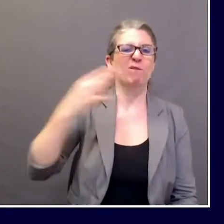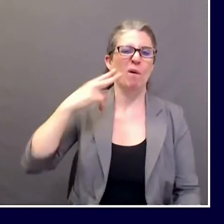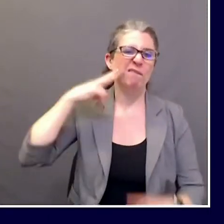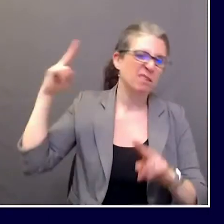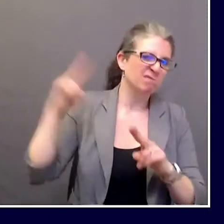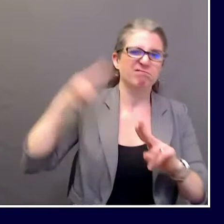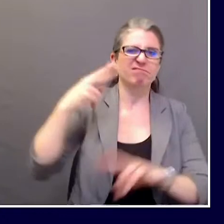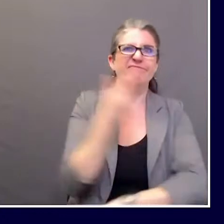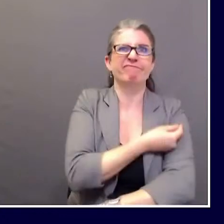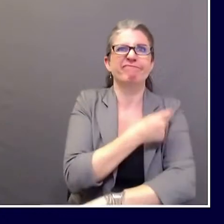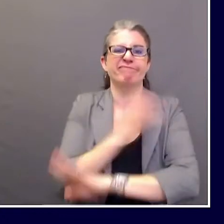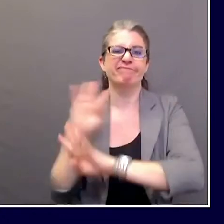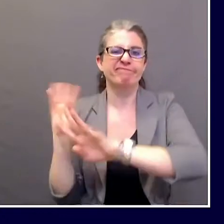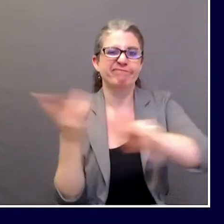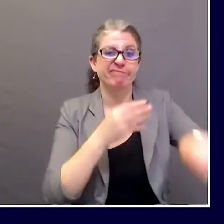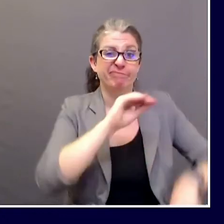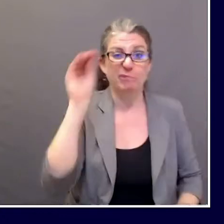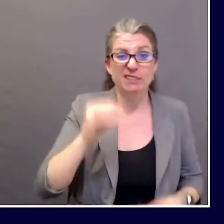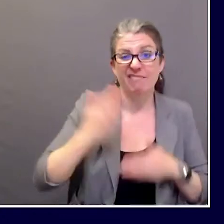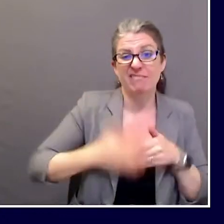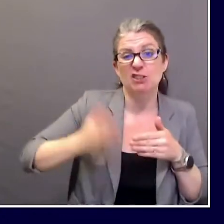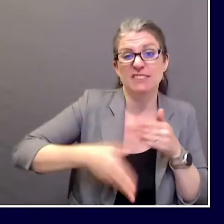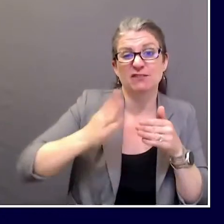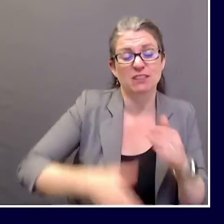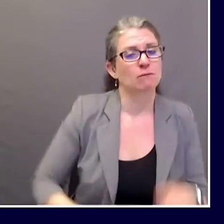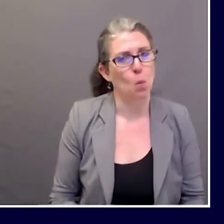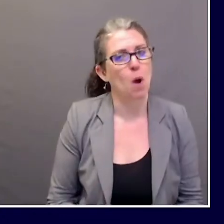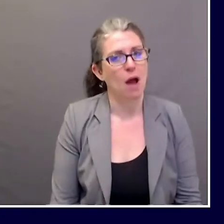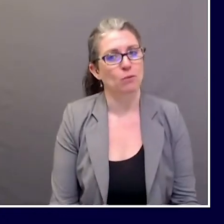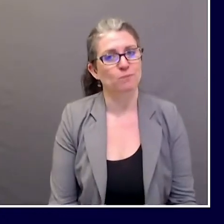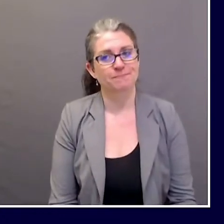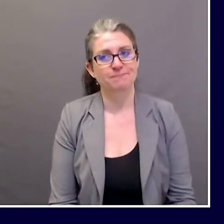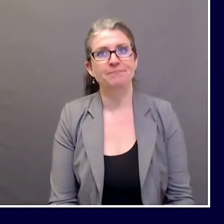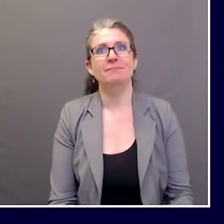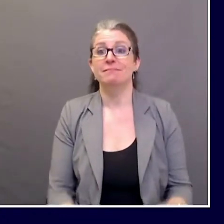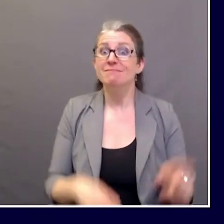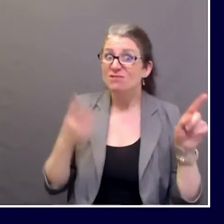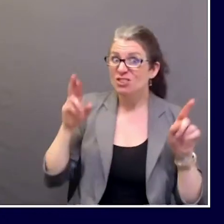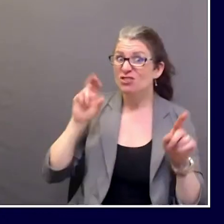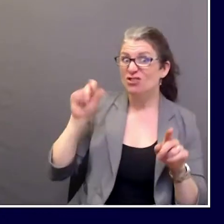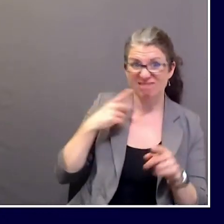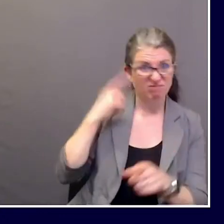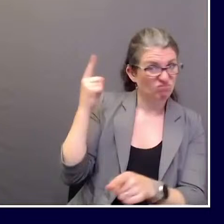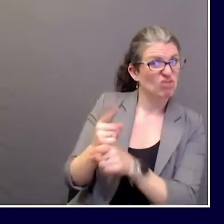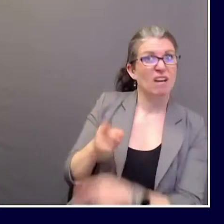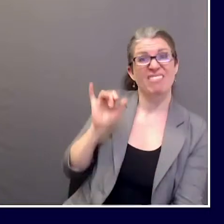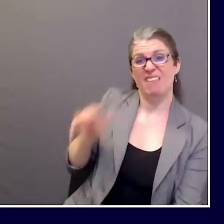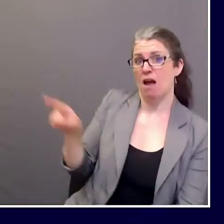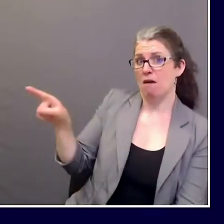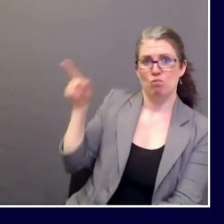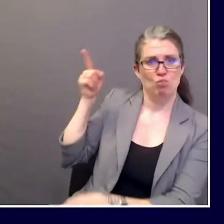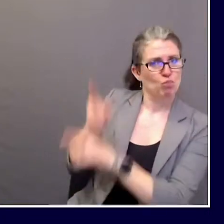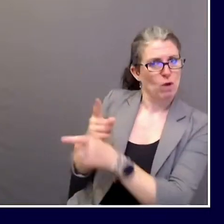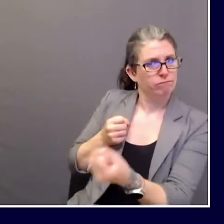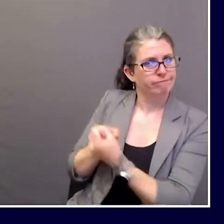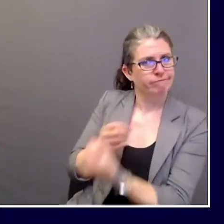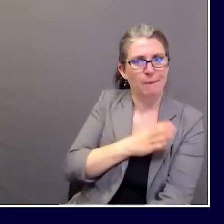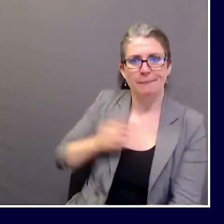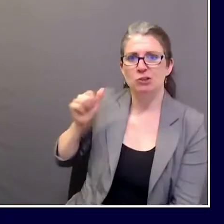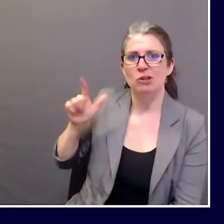arms. That's exactly right, Commissioner. I want to underscore that, Caitlin. When I reached out to Maine General this